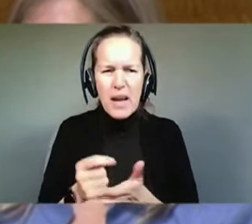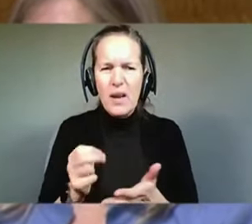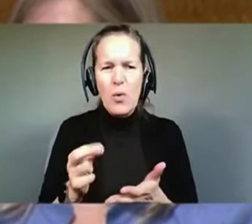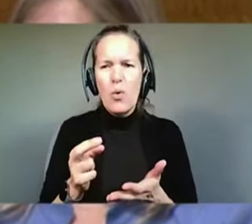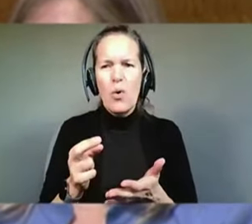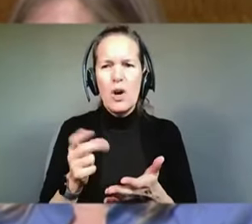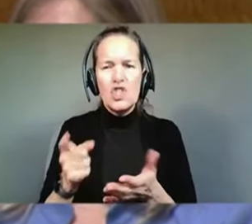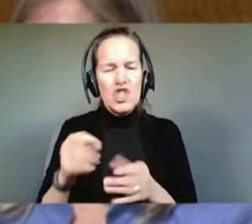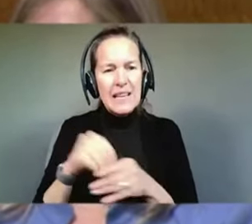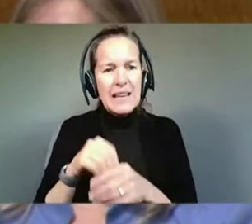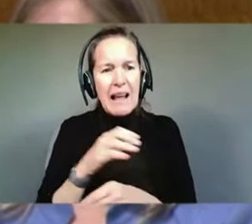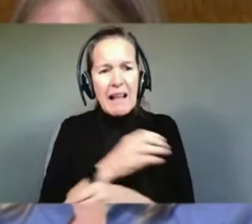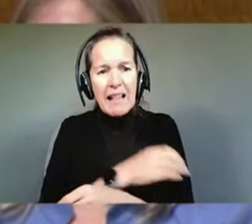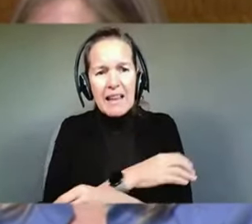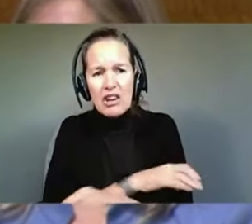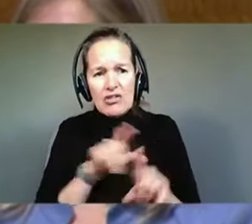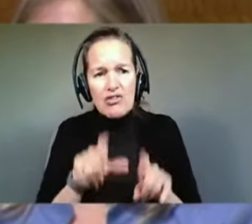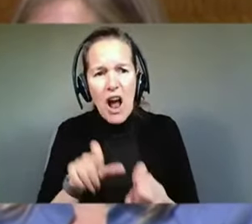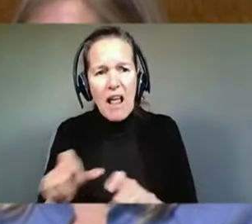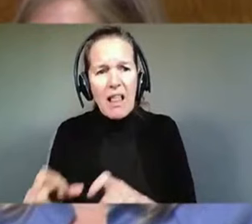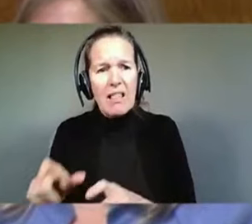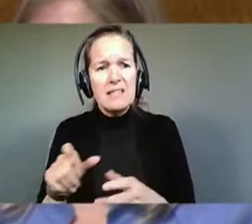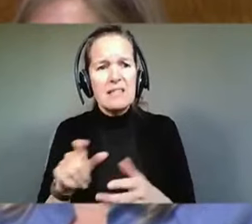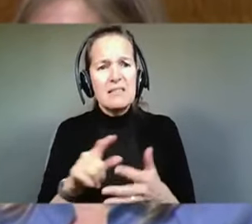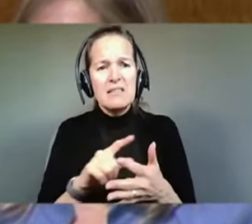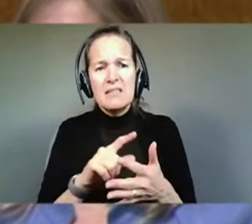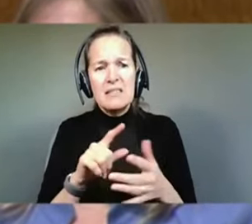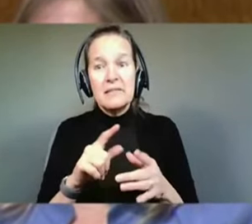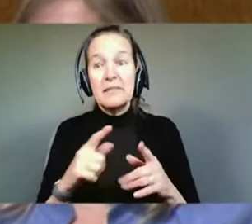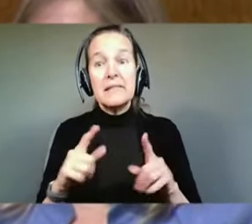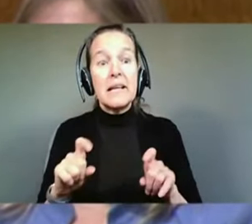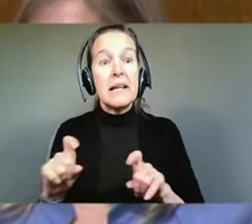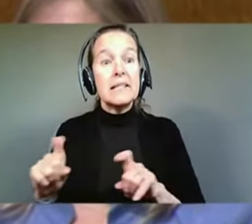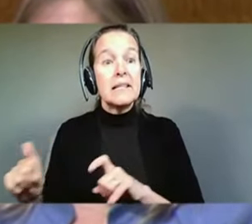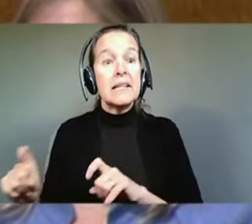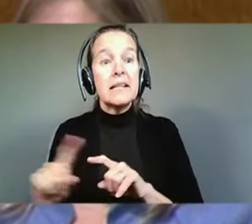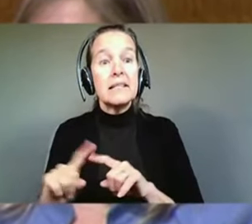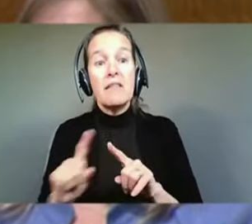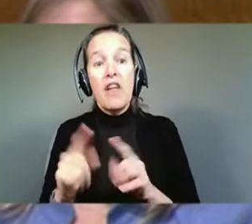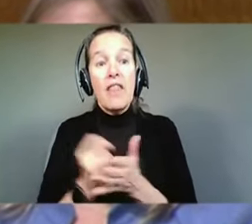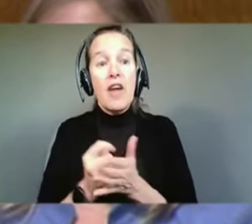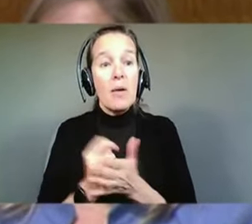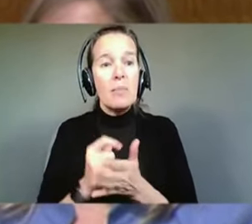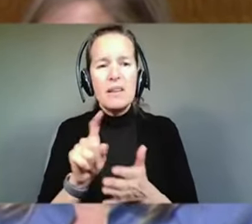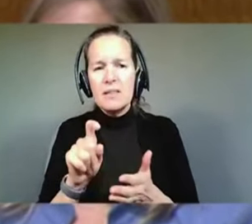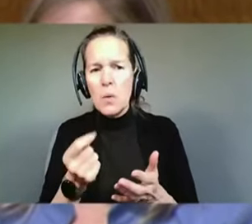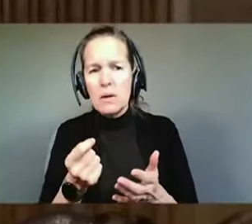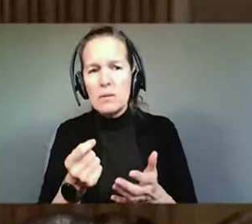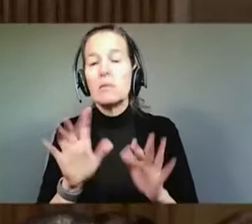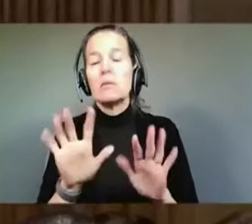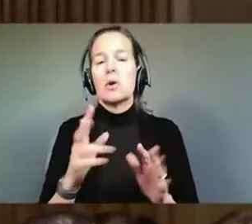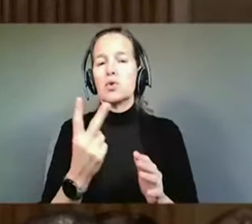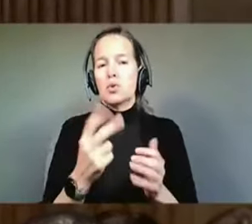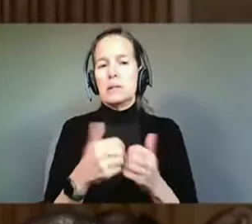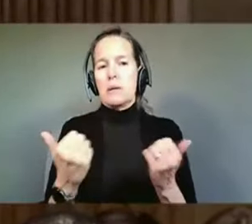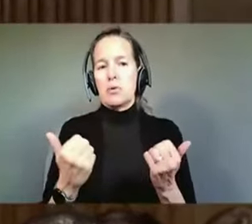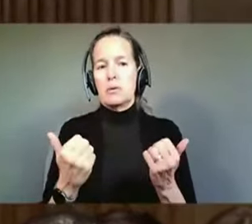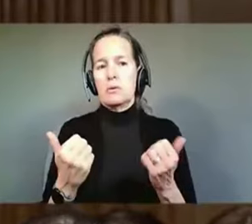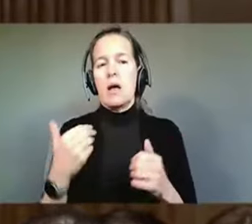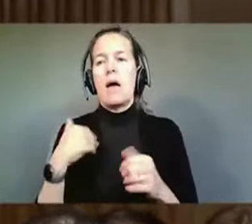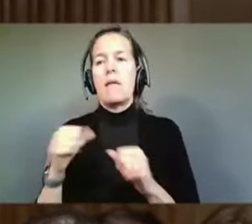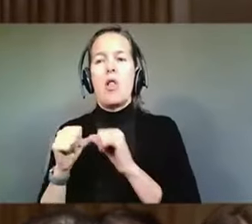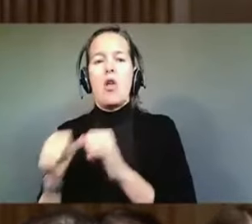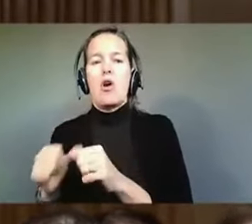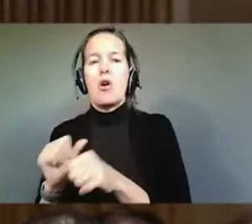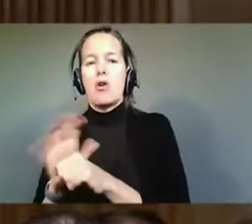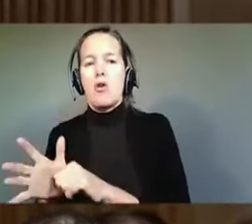clinical trials testing different therapies as to what might be a benefiting her? So there's two separate things. There's the long COVID clinic, which has the